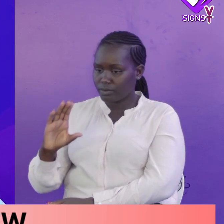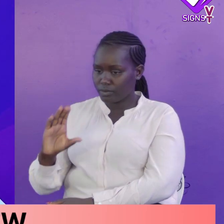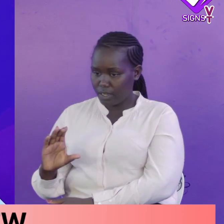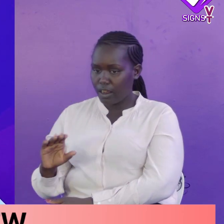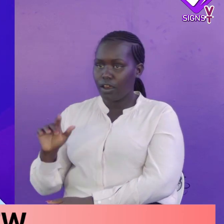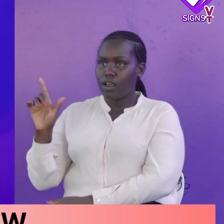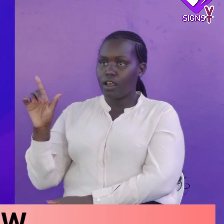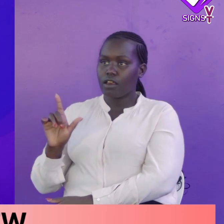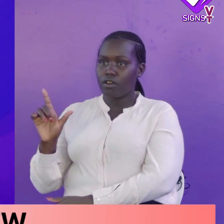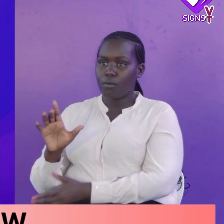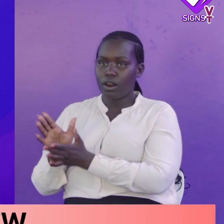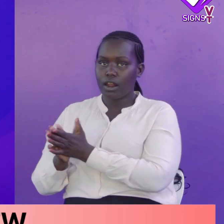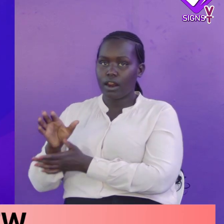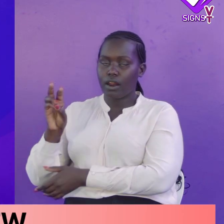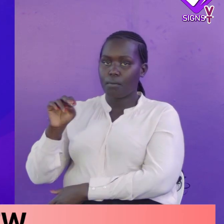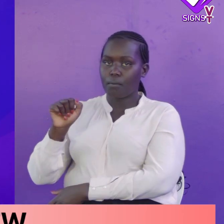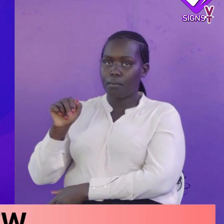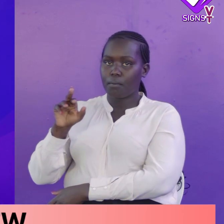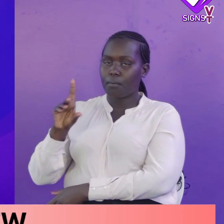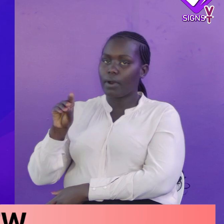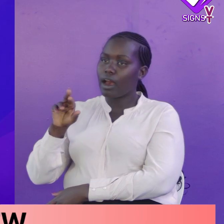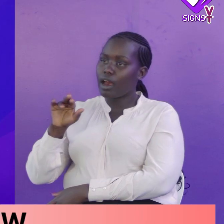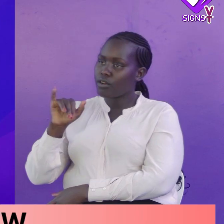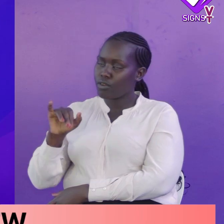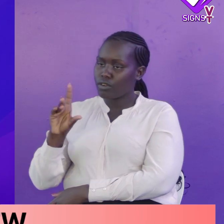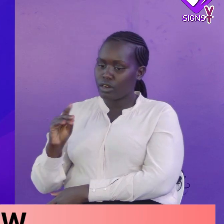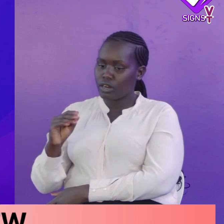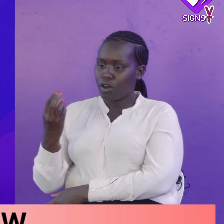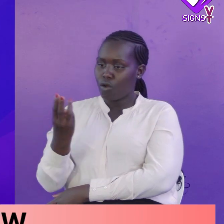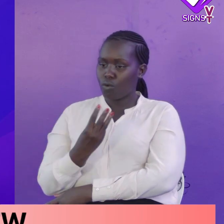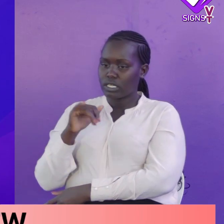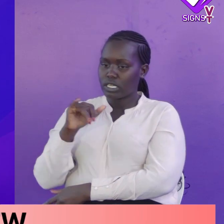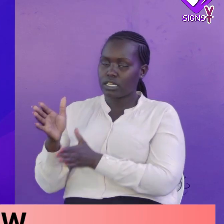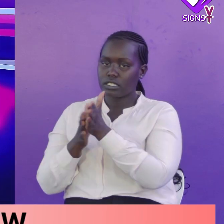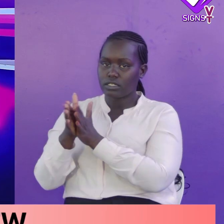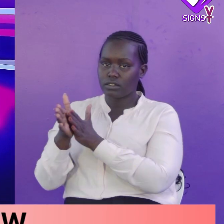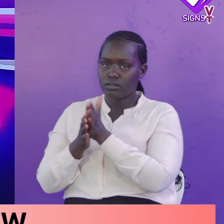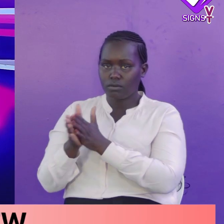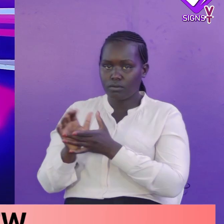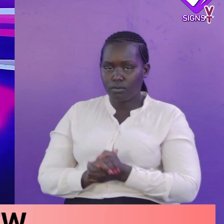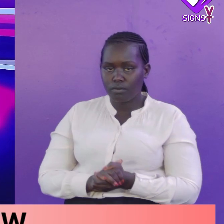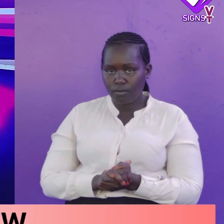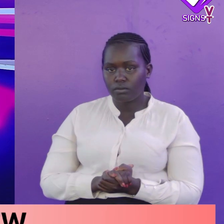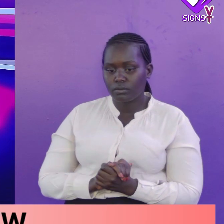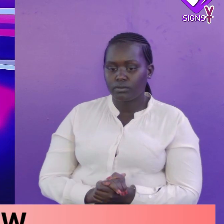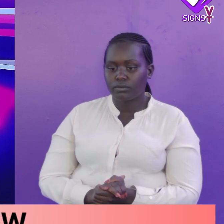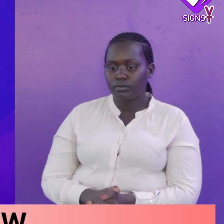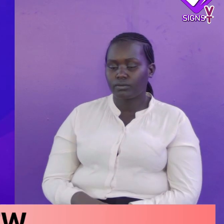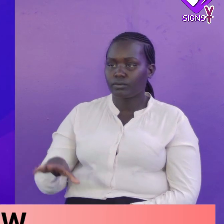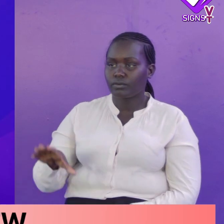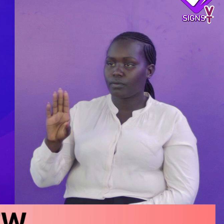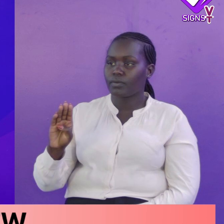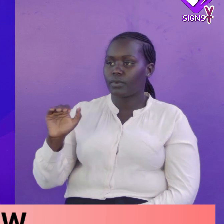be on Wednesday. Yeah, those are the most interesting. Barcelona plays. Barca will